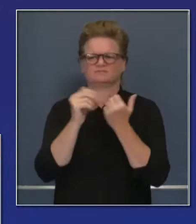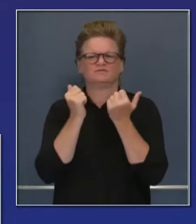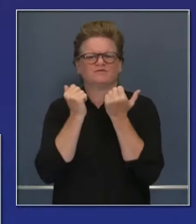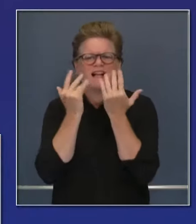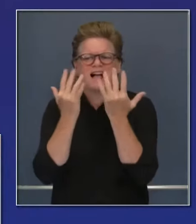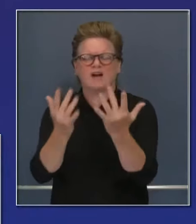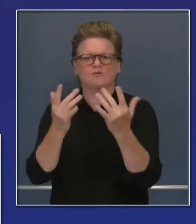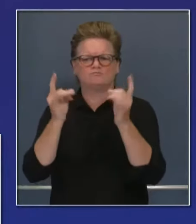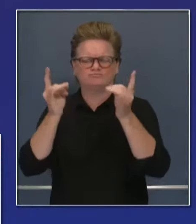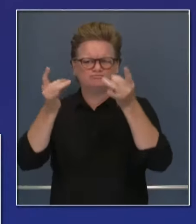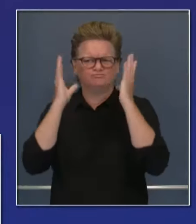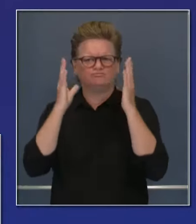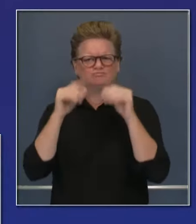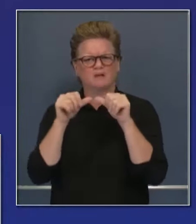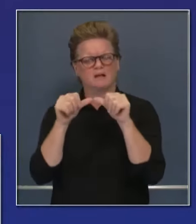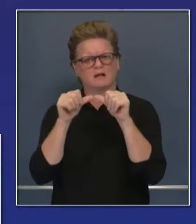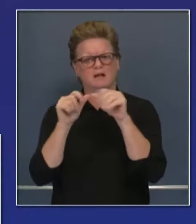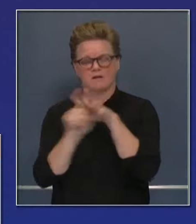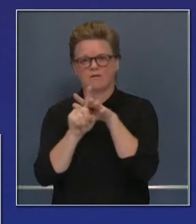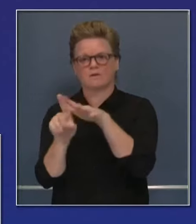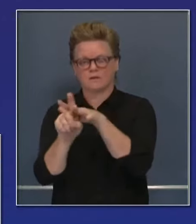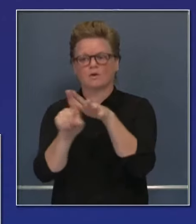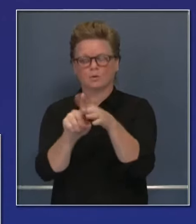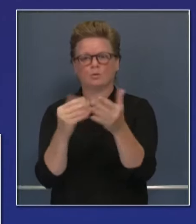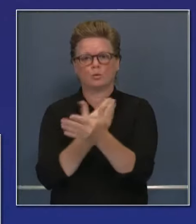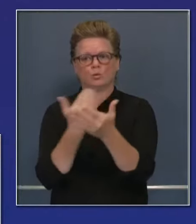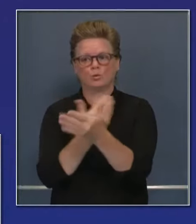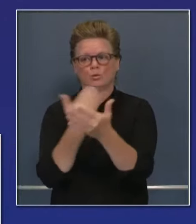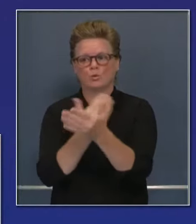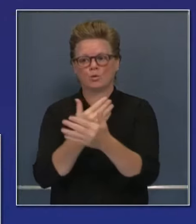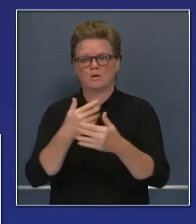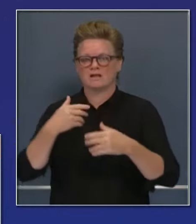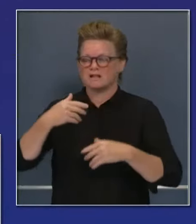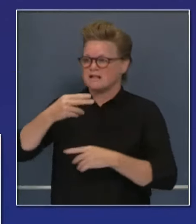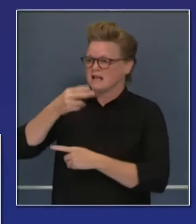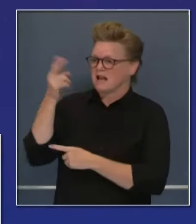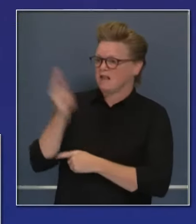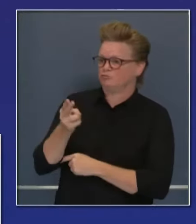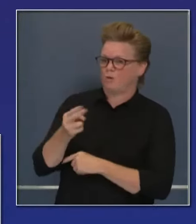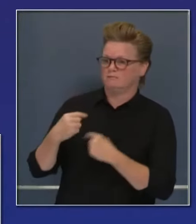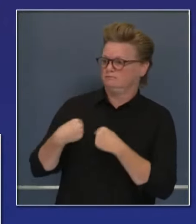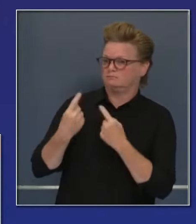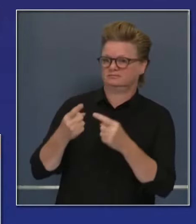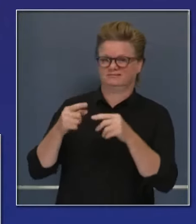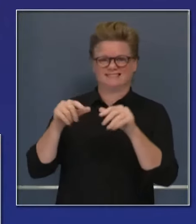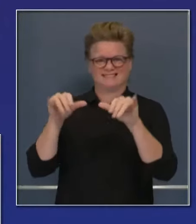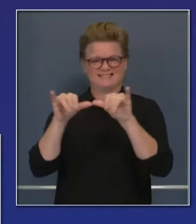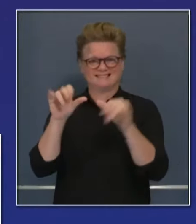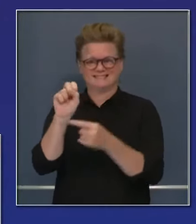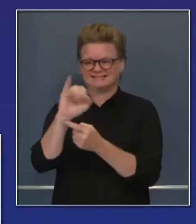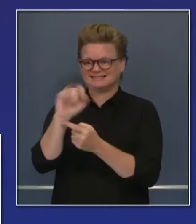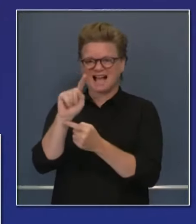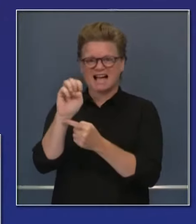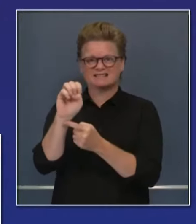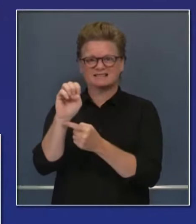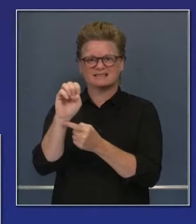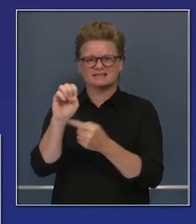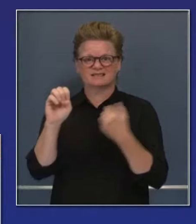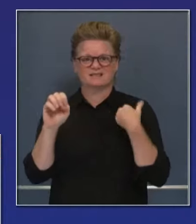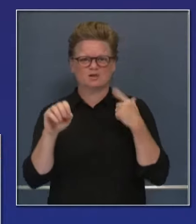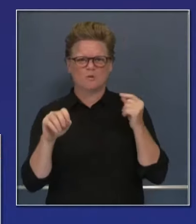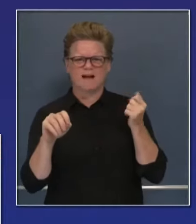extended. So this is a challenging year. It's historic in terms of magnitude, scope, and consequence, and